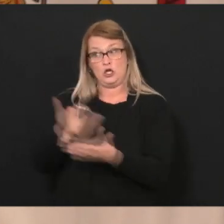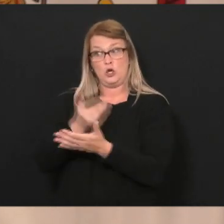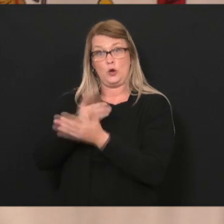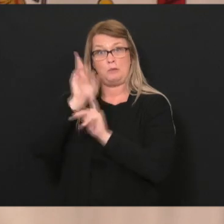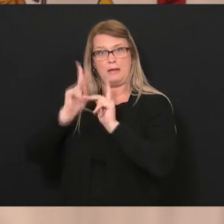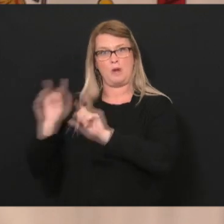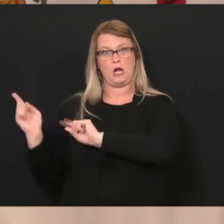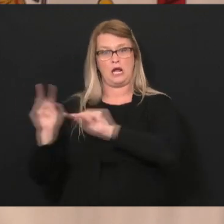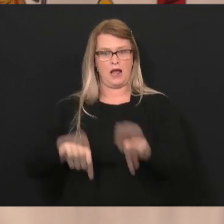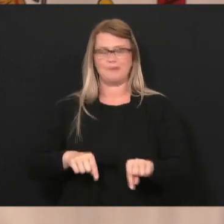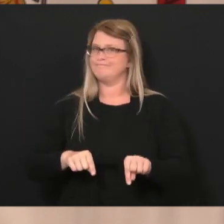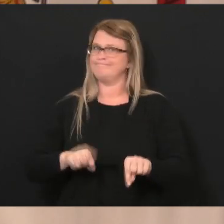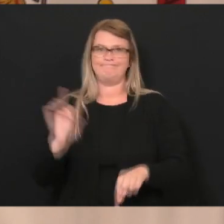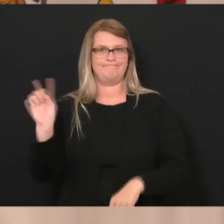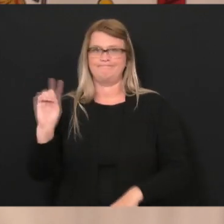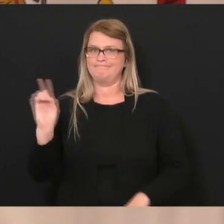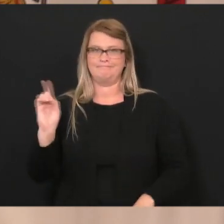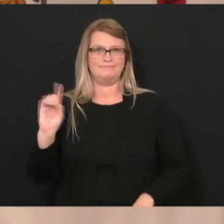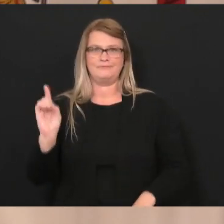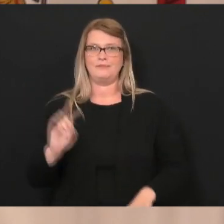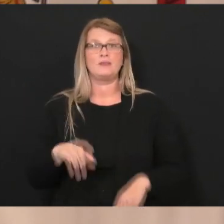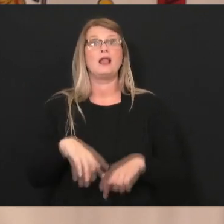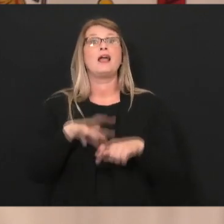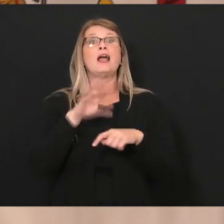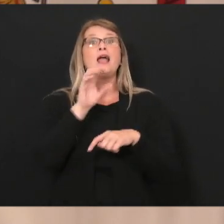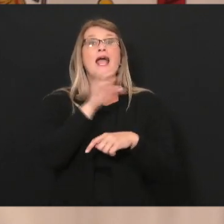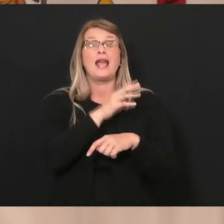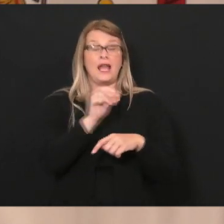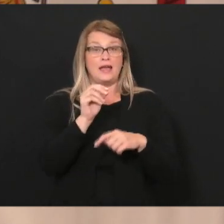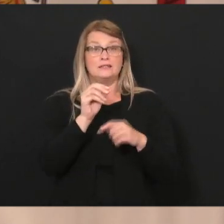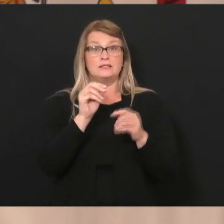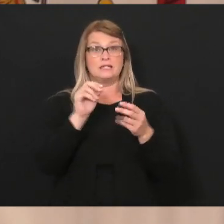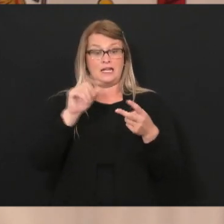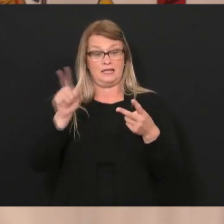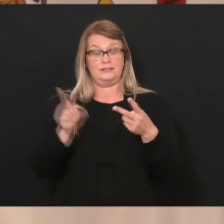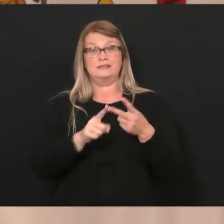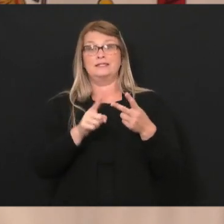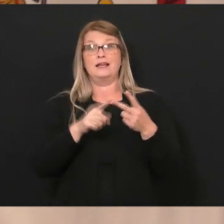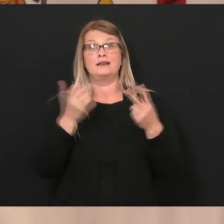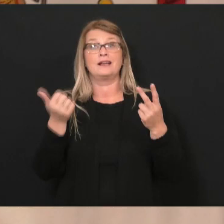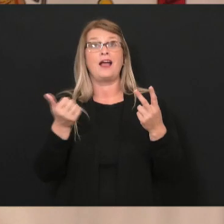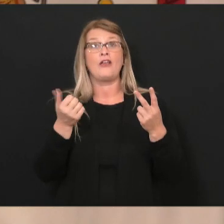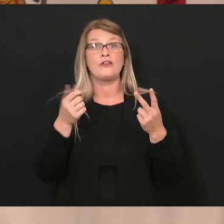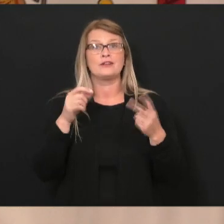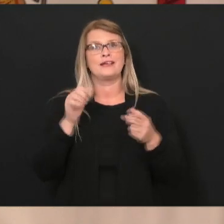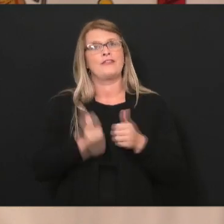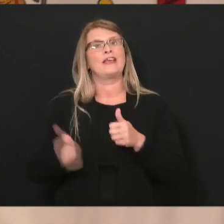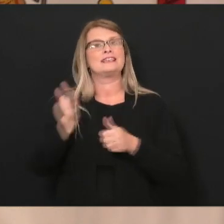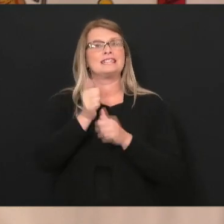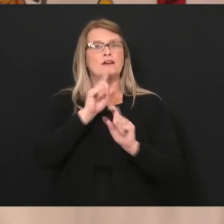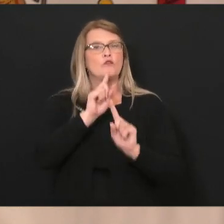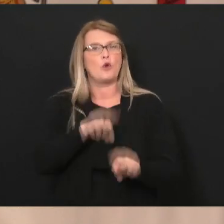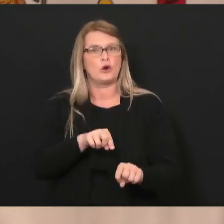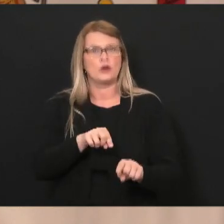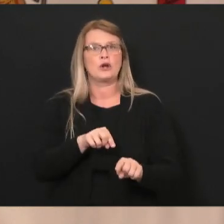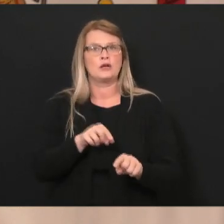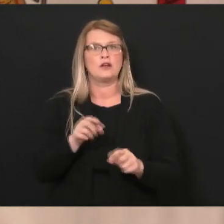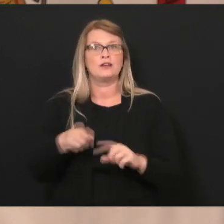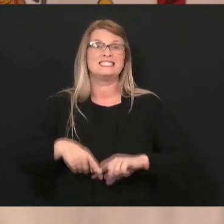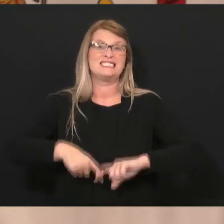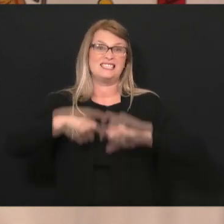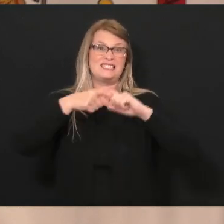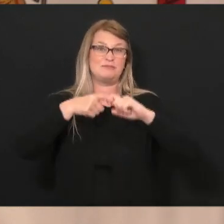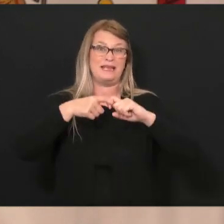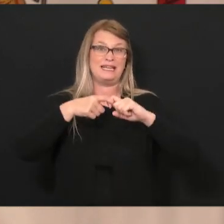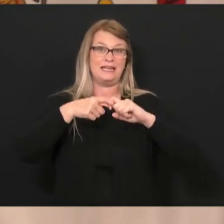they're doing great. That's great with me. And the biggest thing of the day is the executive order, you know, suspending all